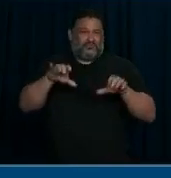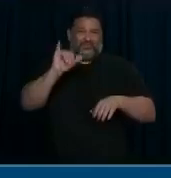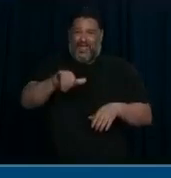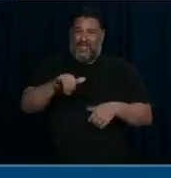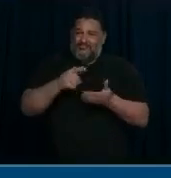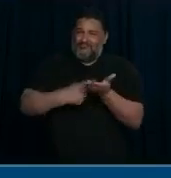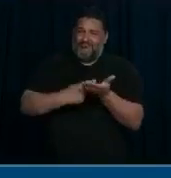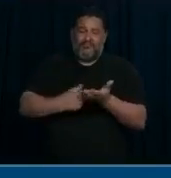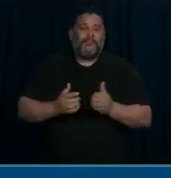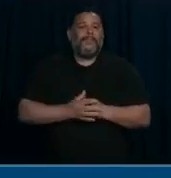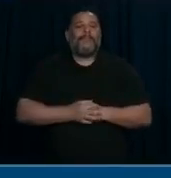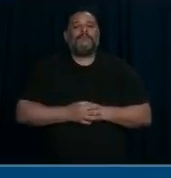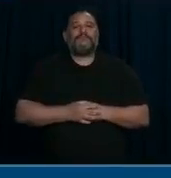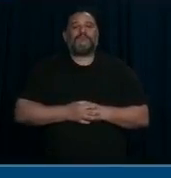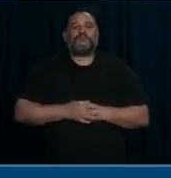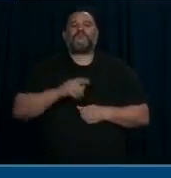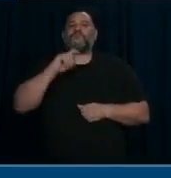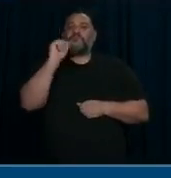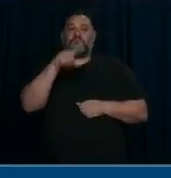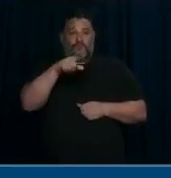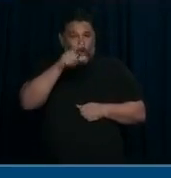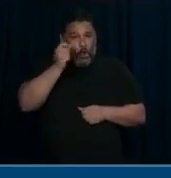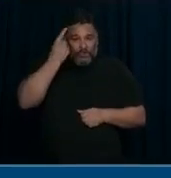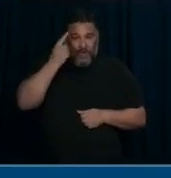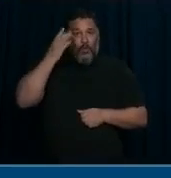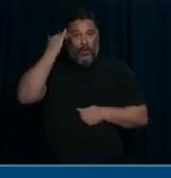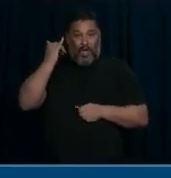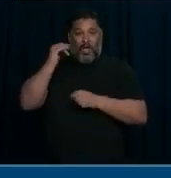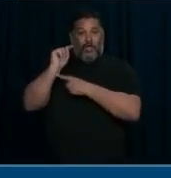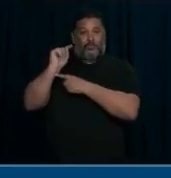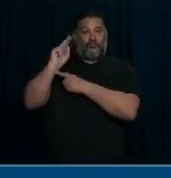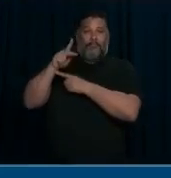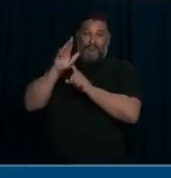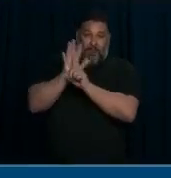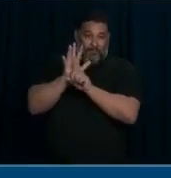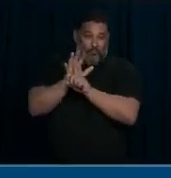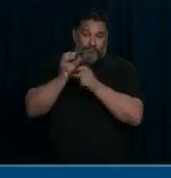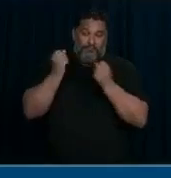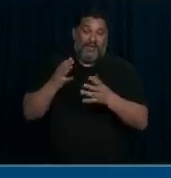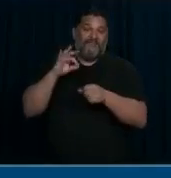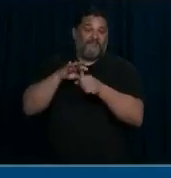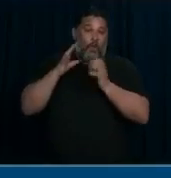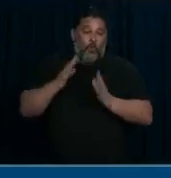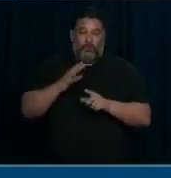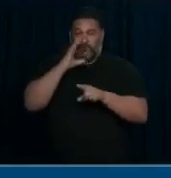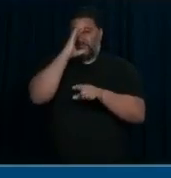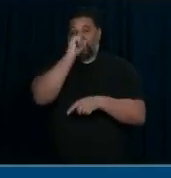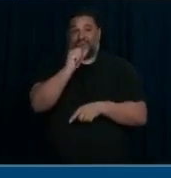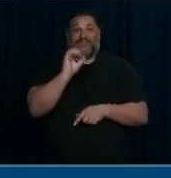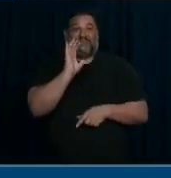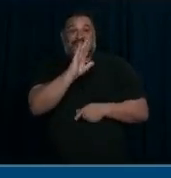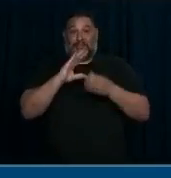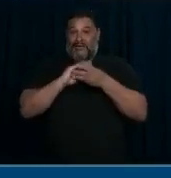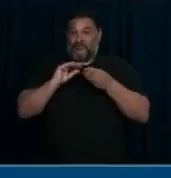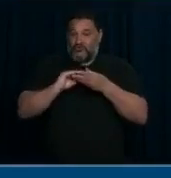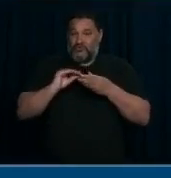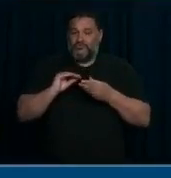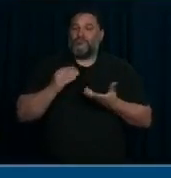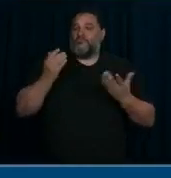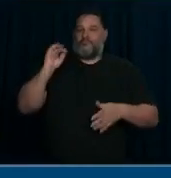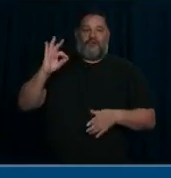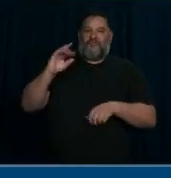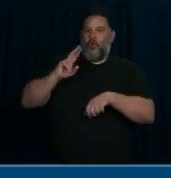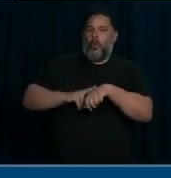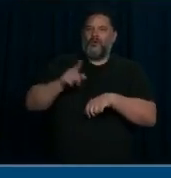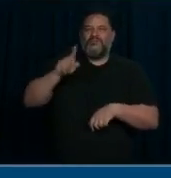you understand also the appeal of Donald Trump, or why there's so many voters who are attracted to that message? of course, he's a snake